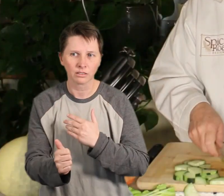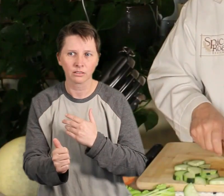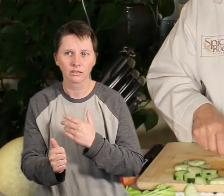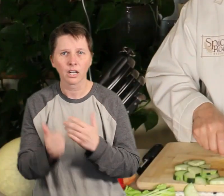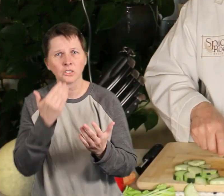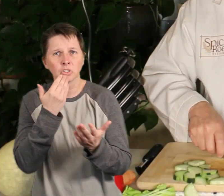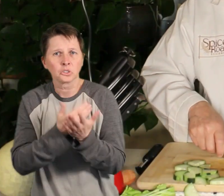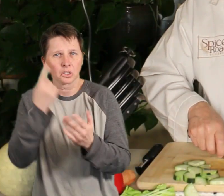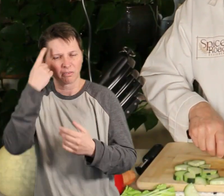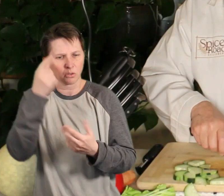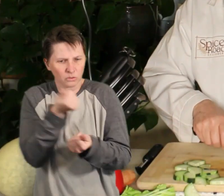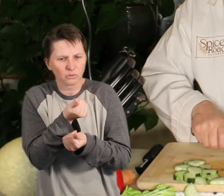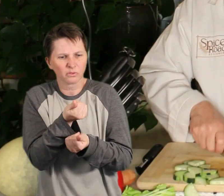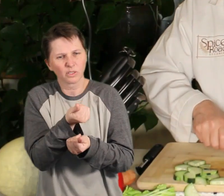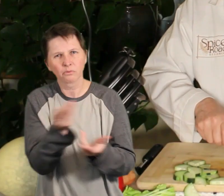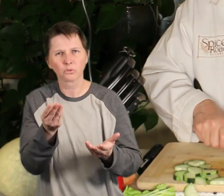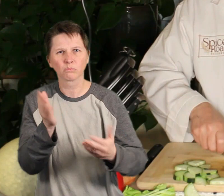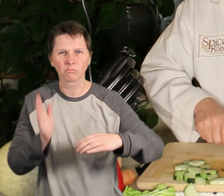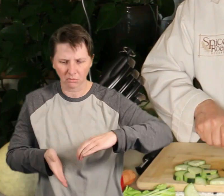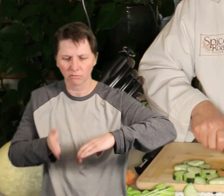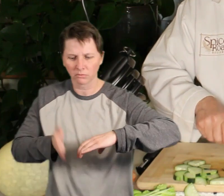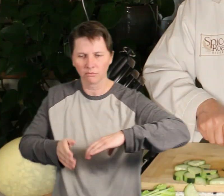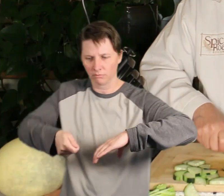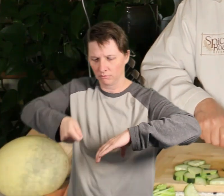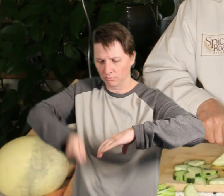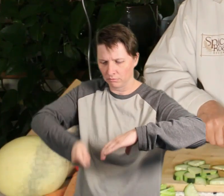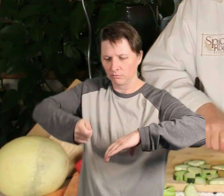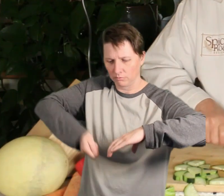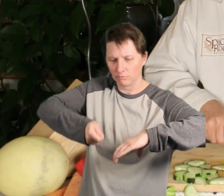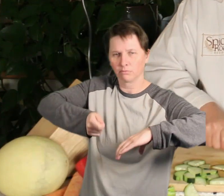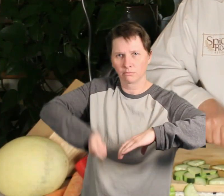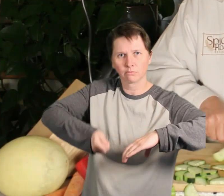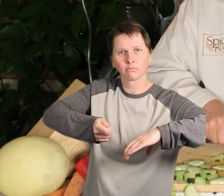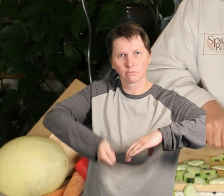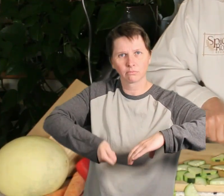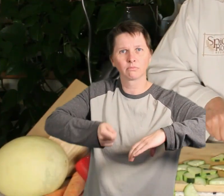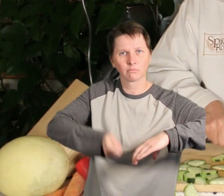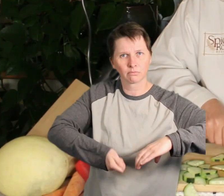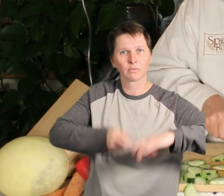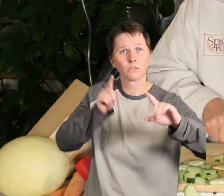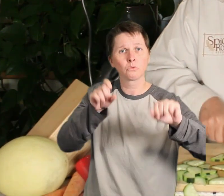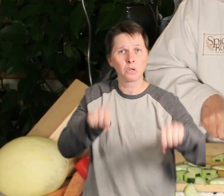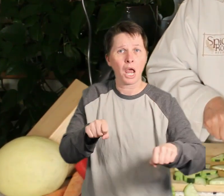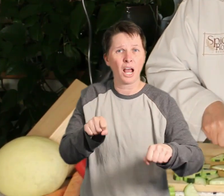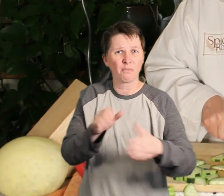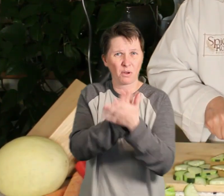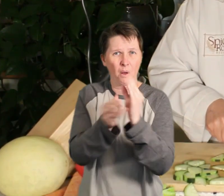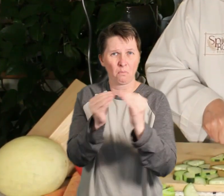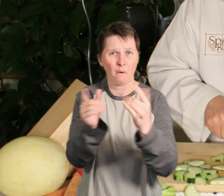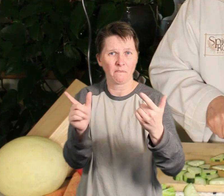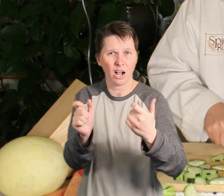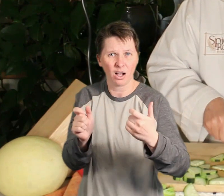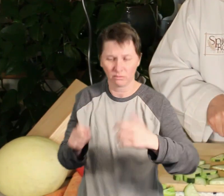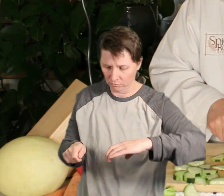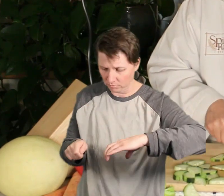And that uses basically the same motion, and as you get faster to slicing, you'll get